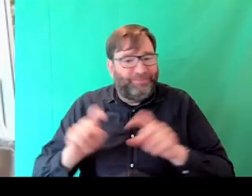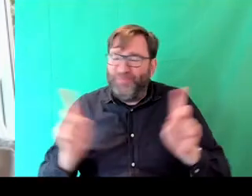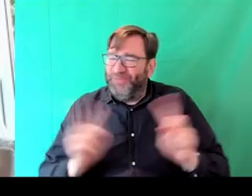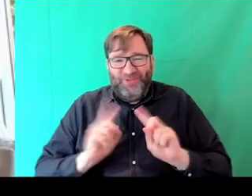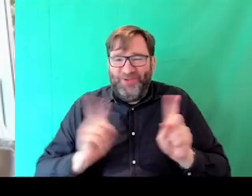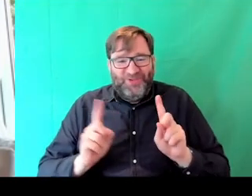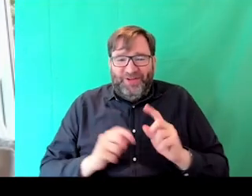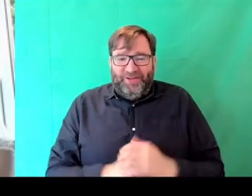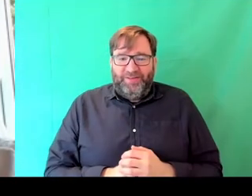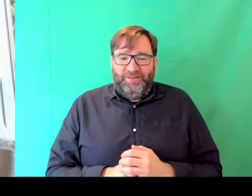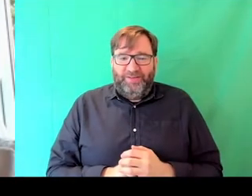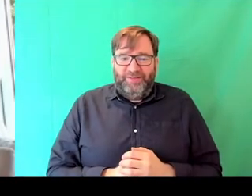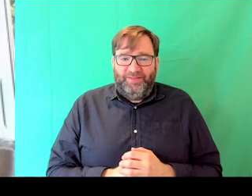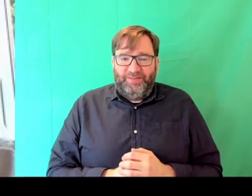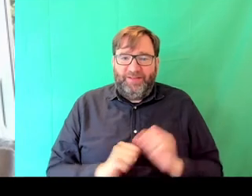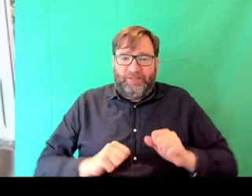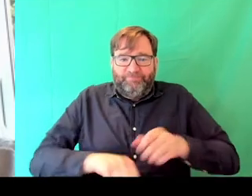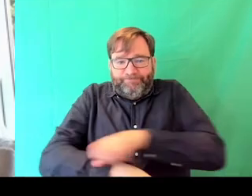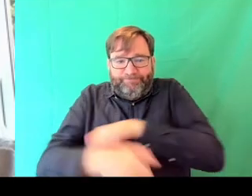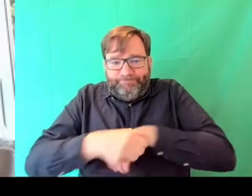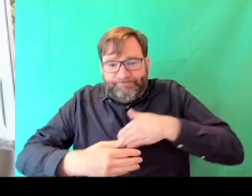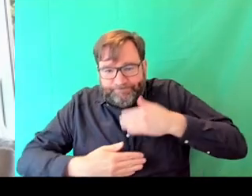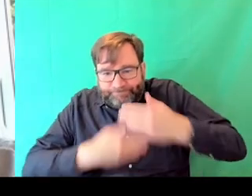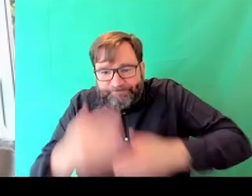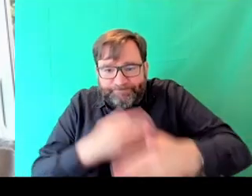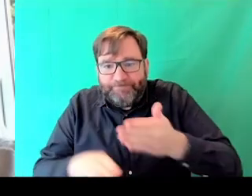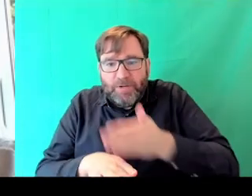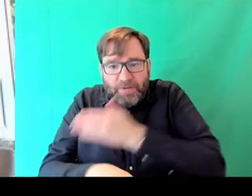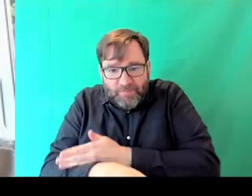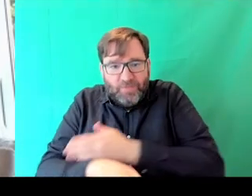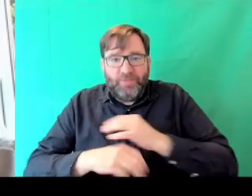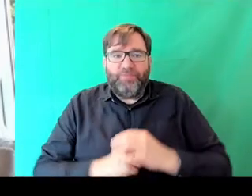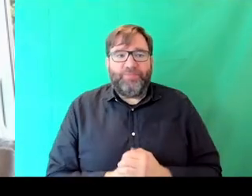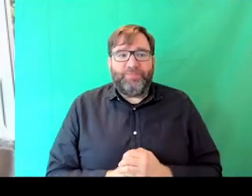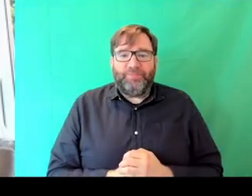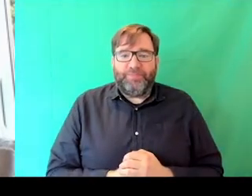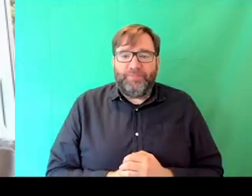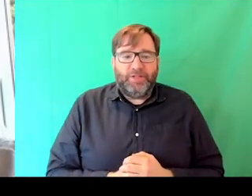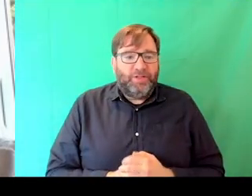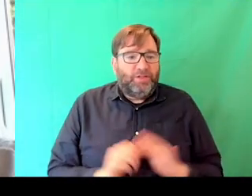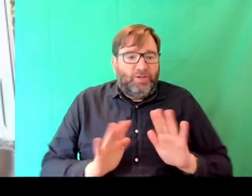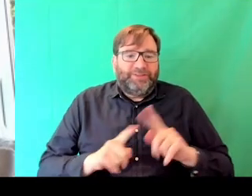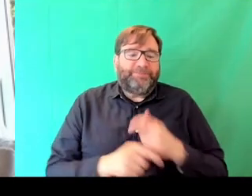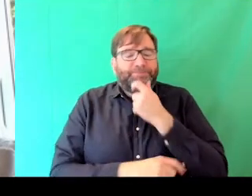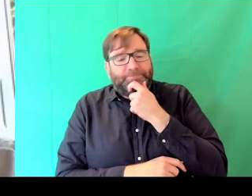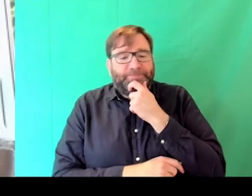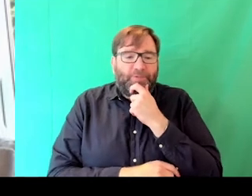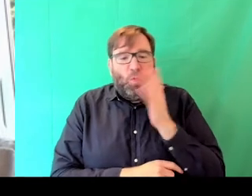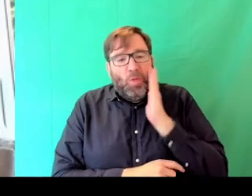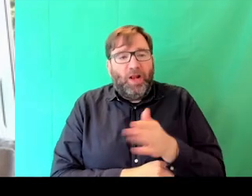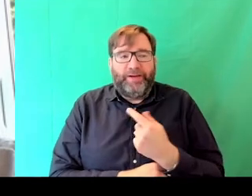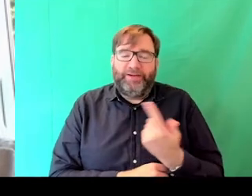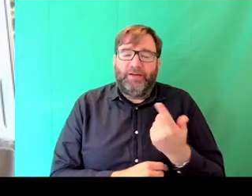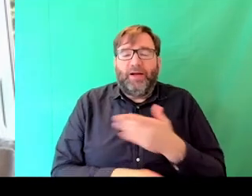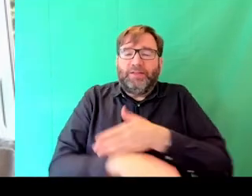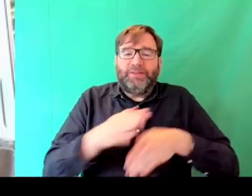company that I work for, and they had one accessible bathroom. And if they had someone in a wheelchair and